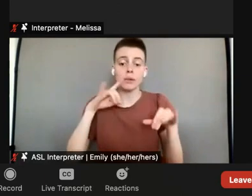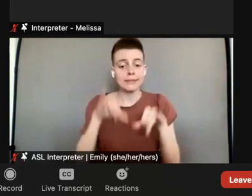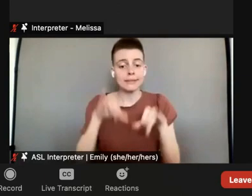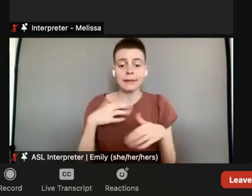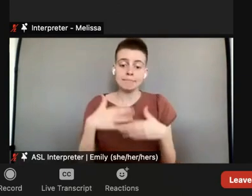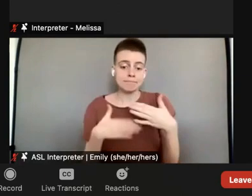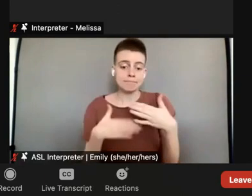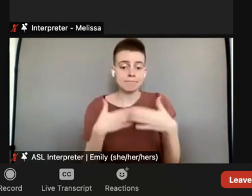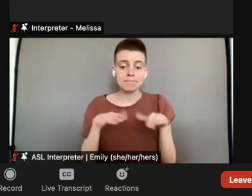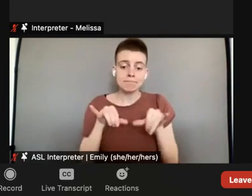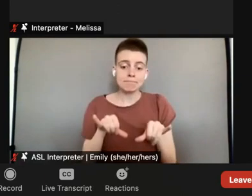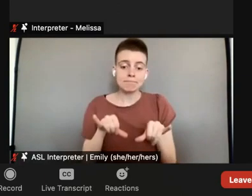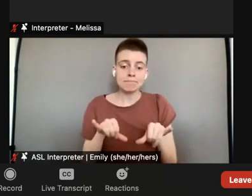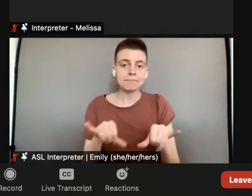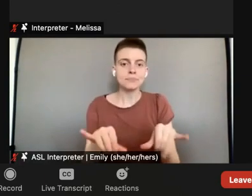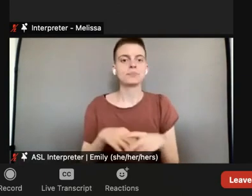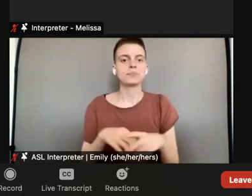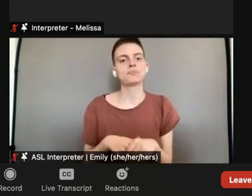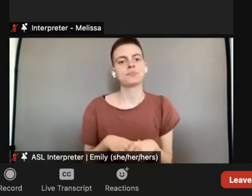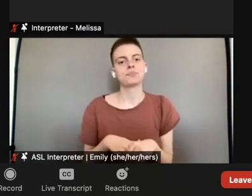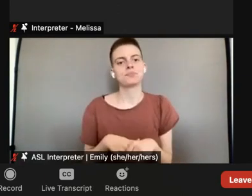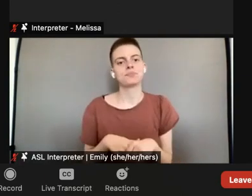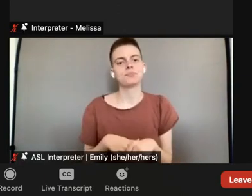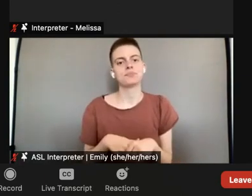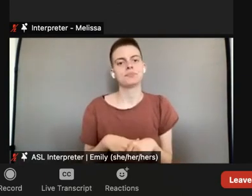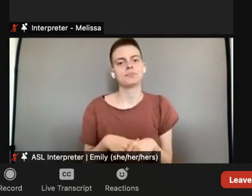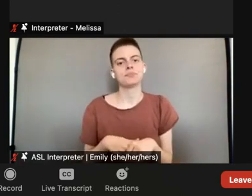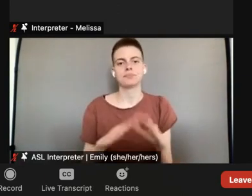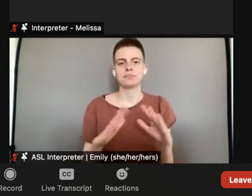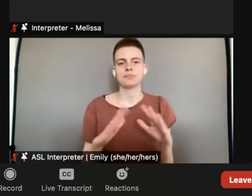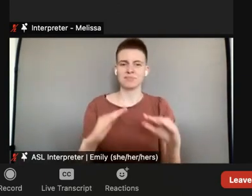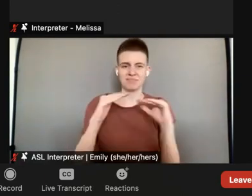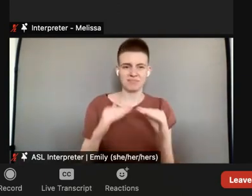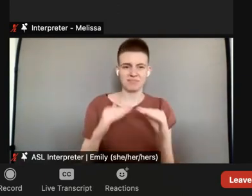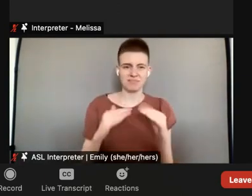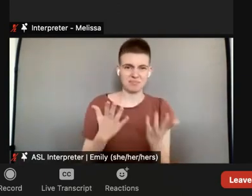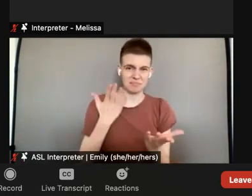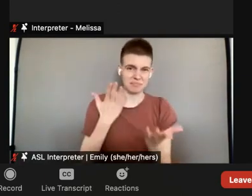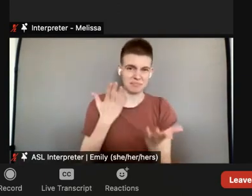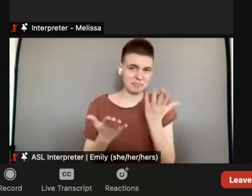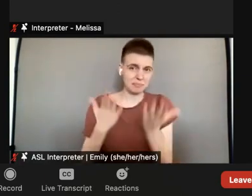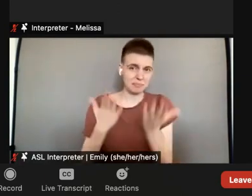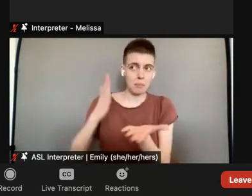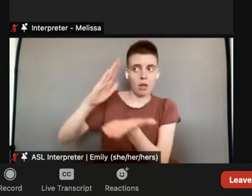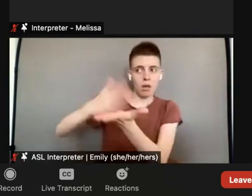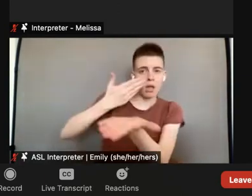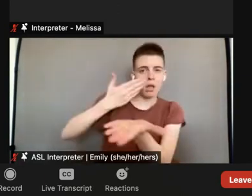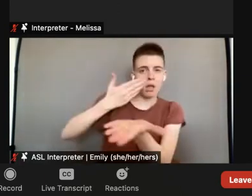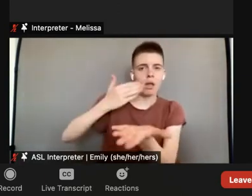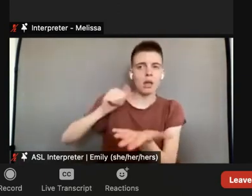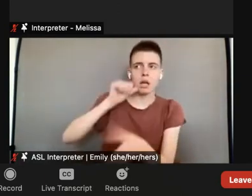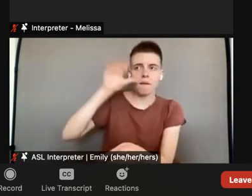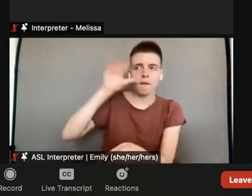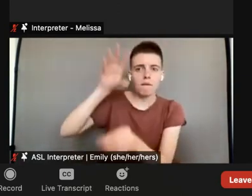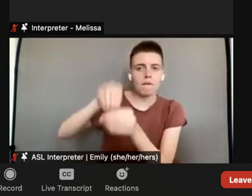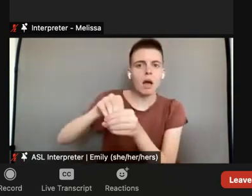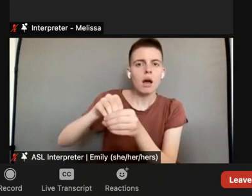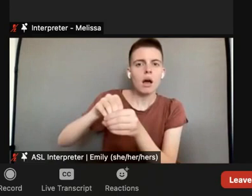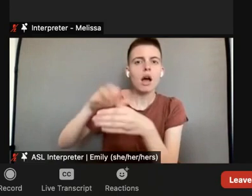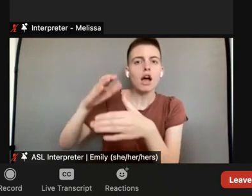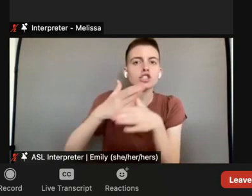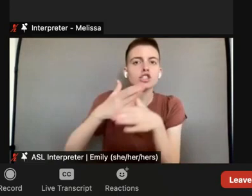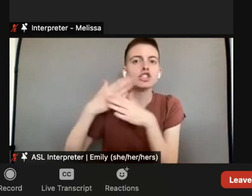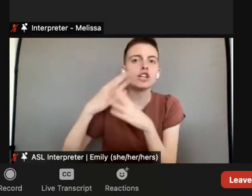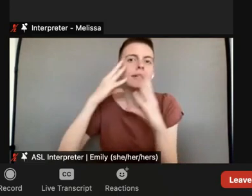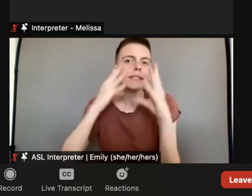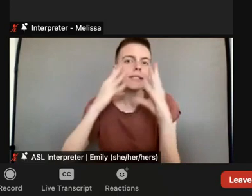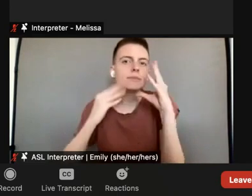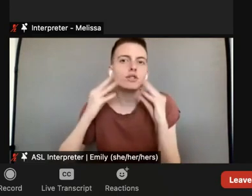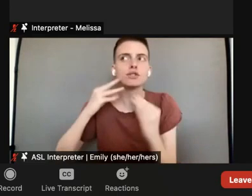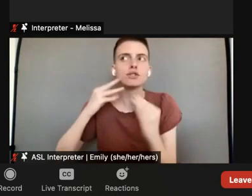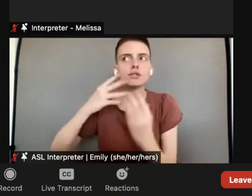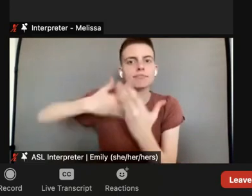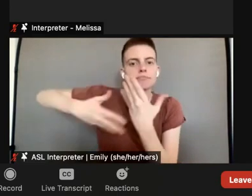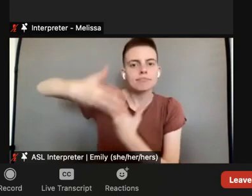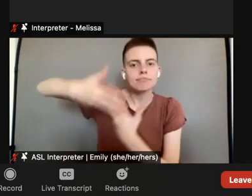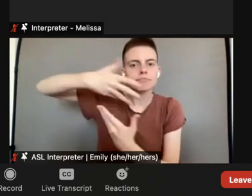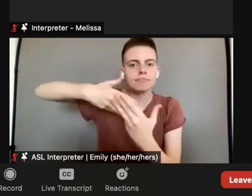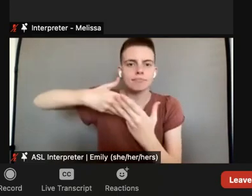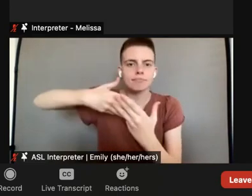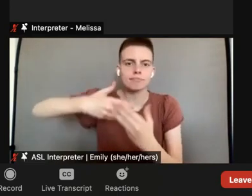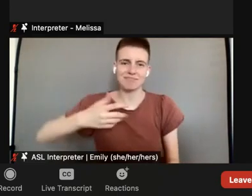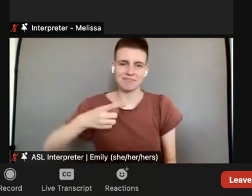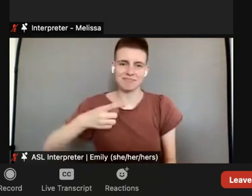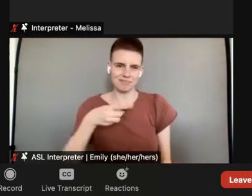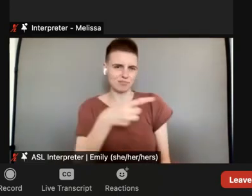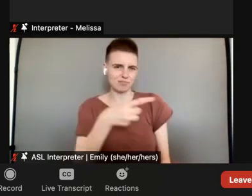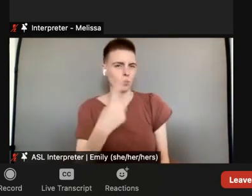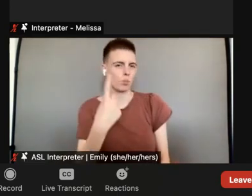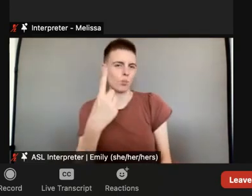Children with CVI miss out on a shared social event or experience. This is a really great picture of someone I know with CVI who